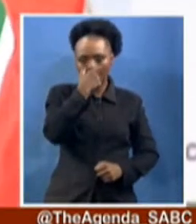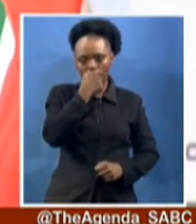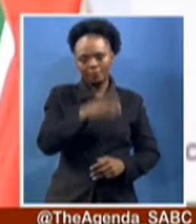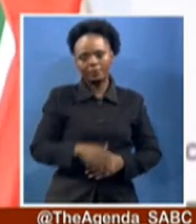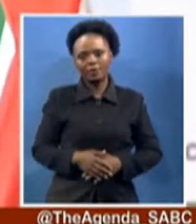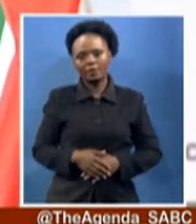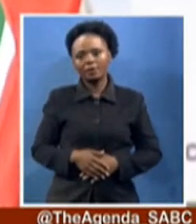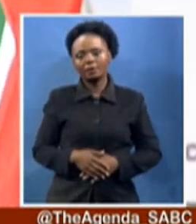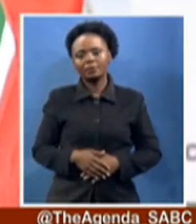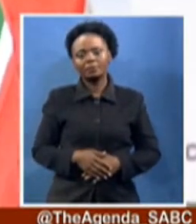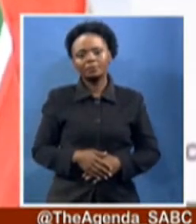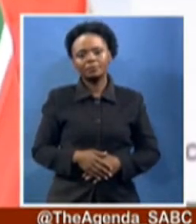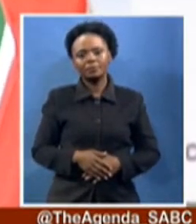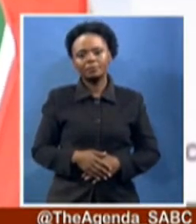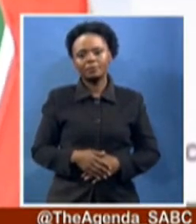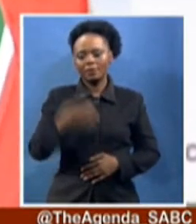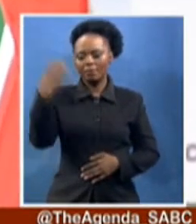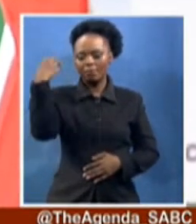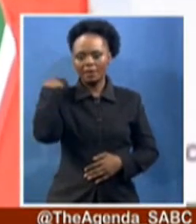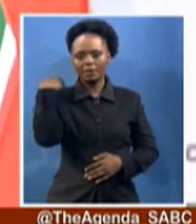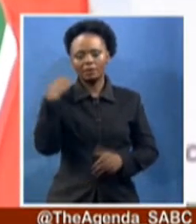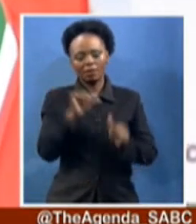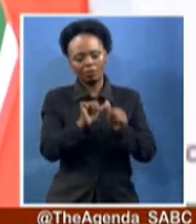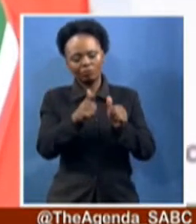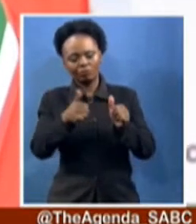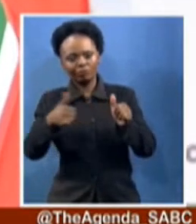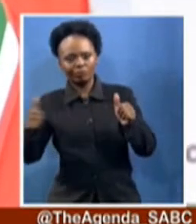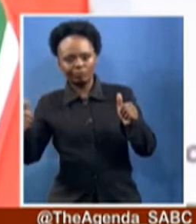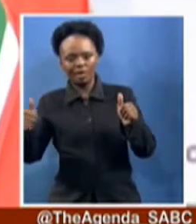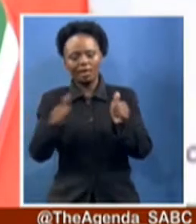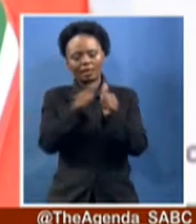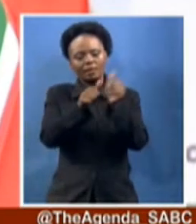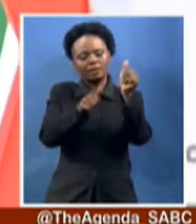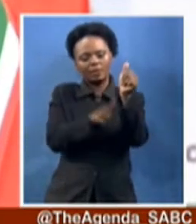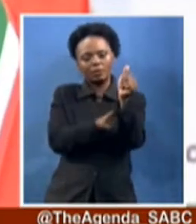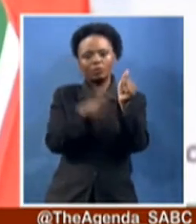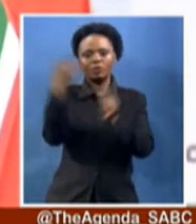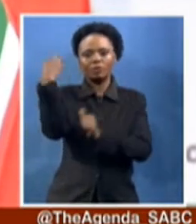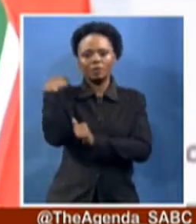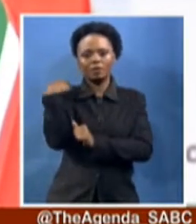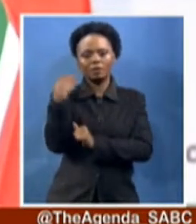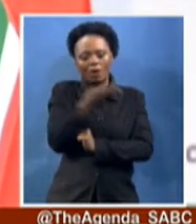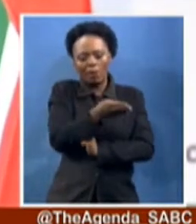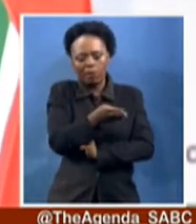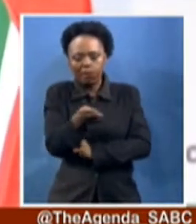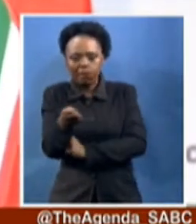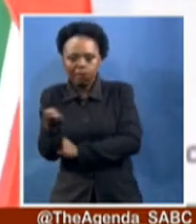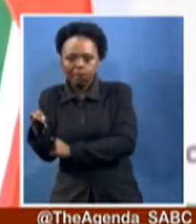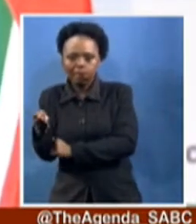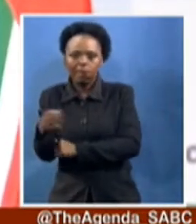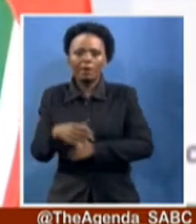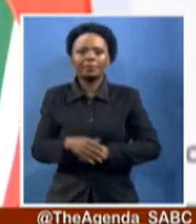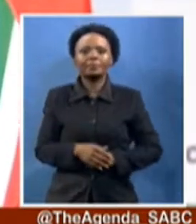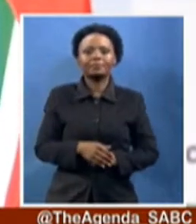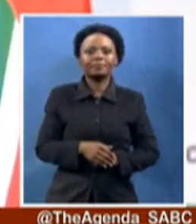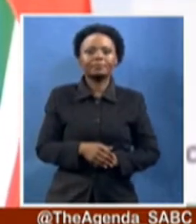ministers and deputy ministers here present, the Premier of Free State,